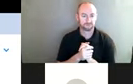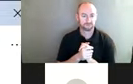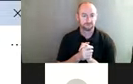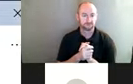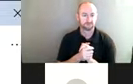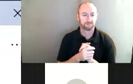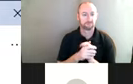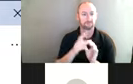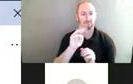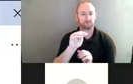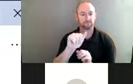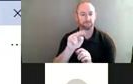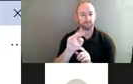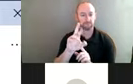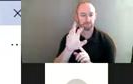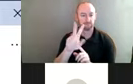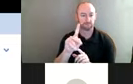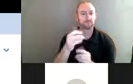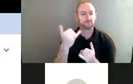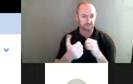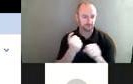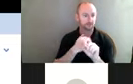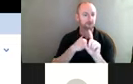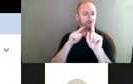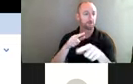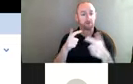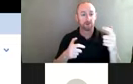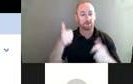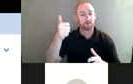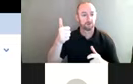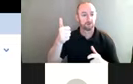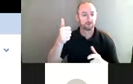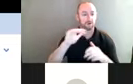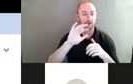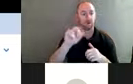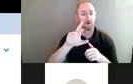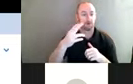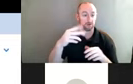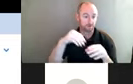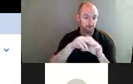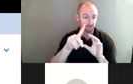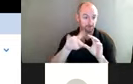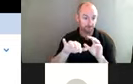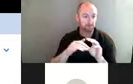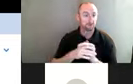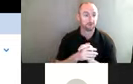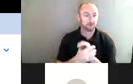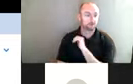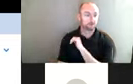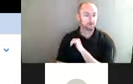Mantle Rock. Went there earlier in the year. It's the largest spanned arch in Kentucky. It's